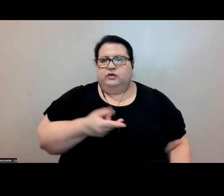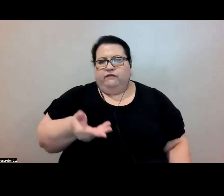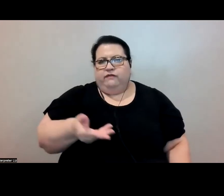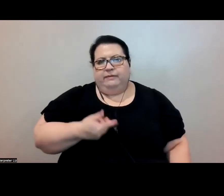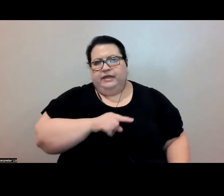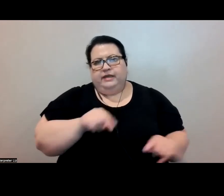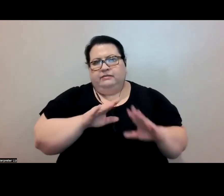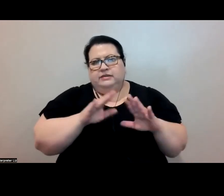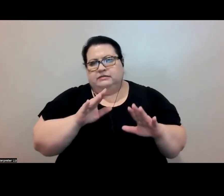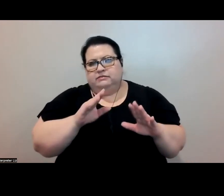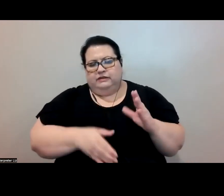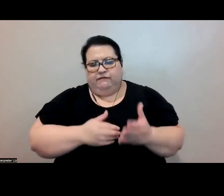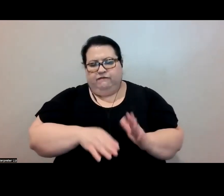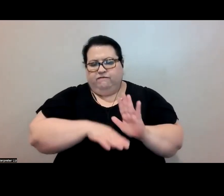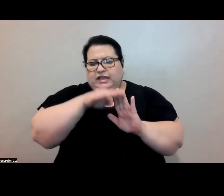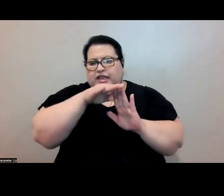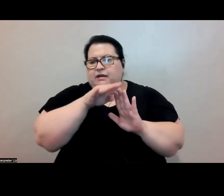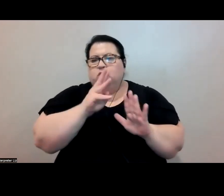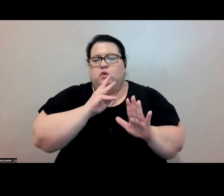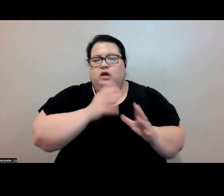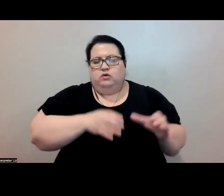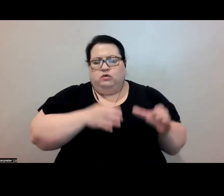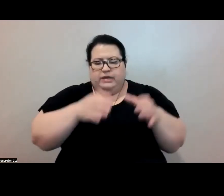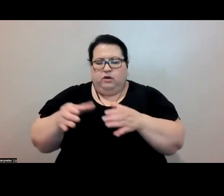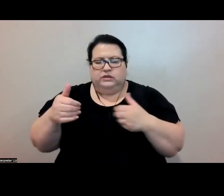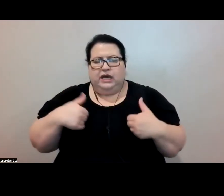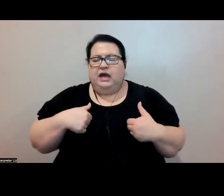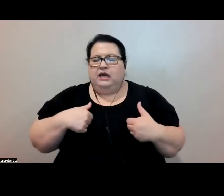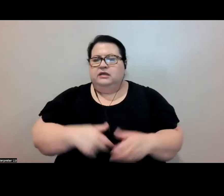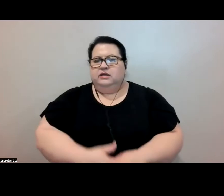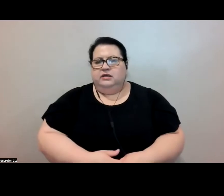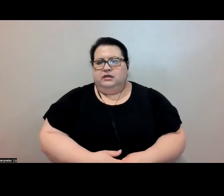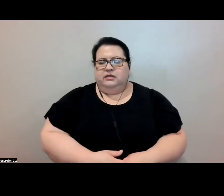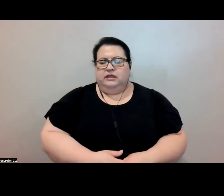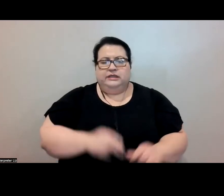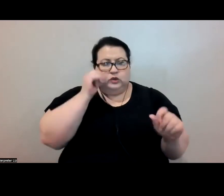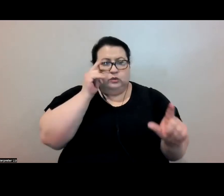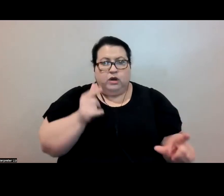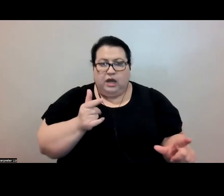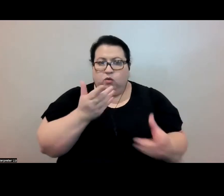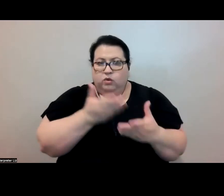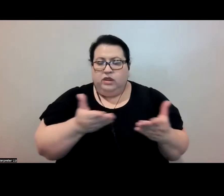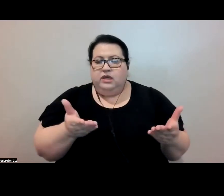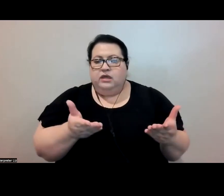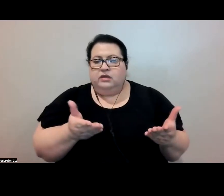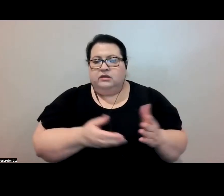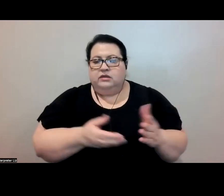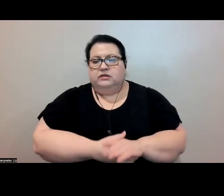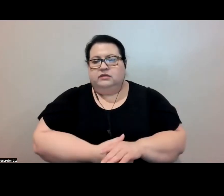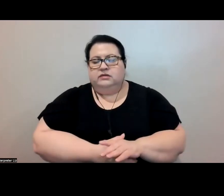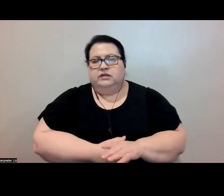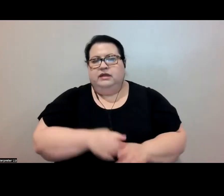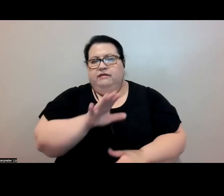me to come over and fill up 2 of those water barrels that I had in my garage. And our surprise, and this is one of the things,